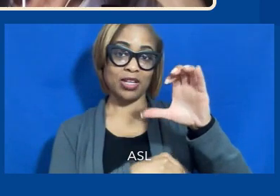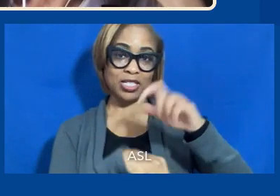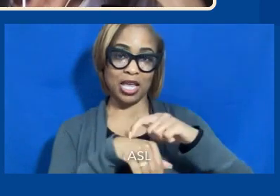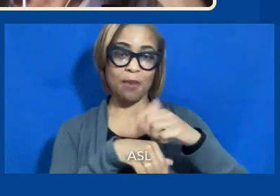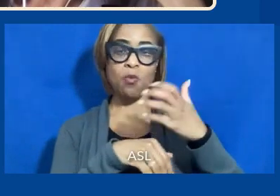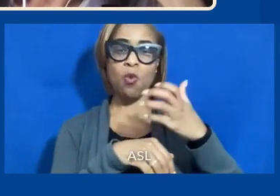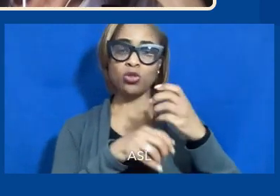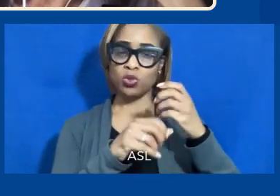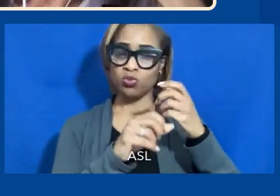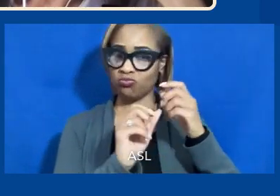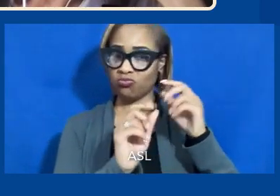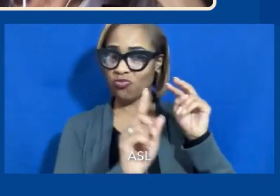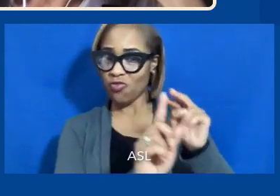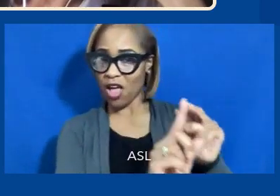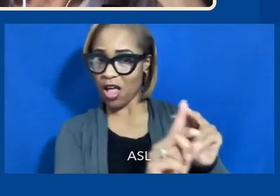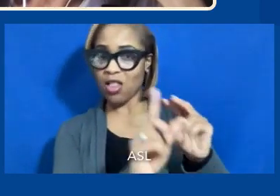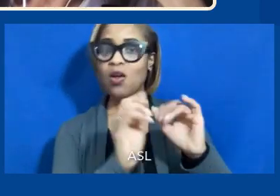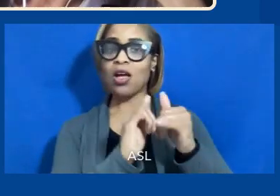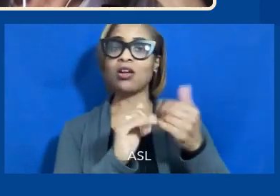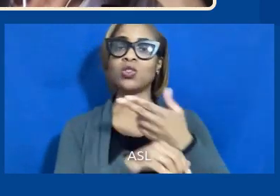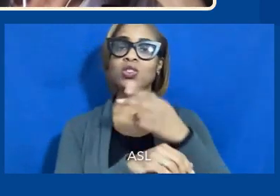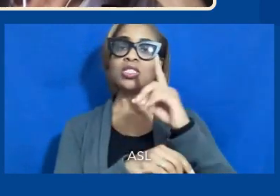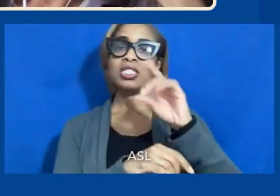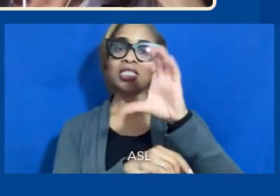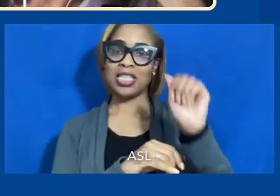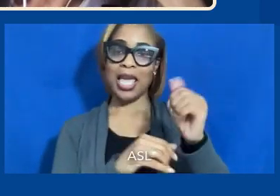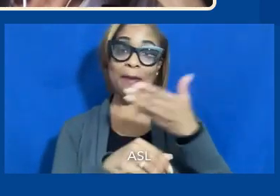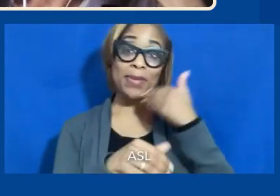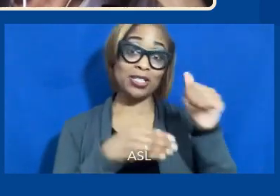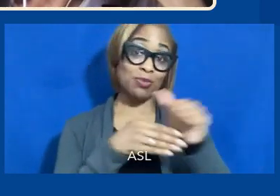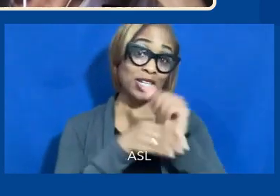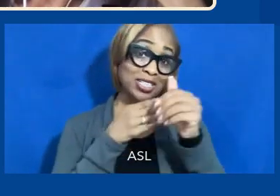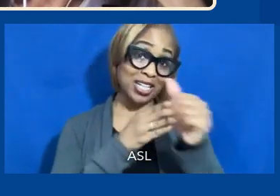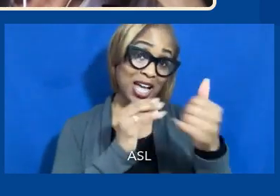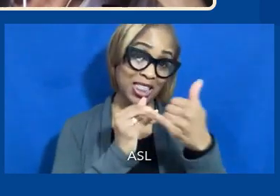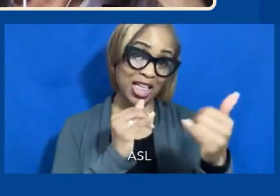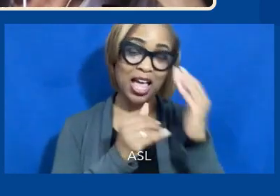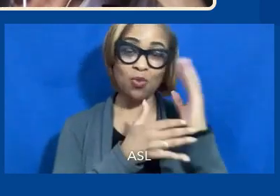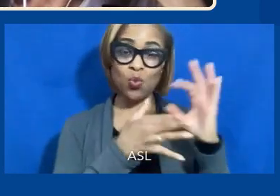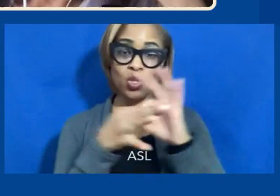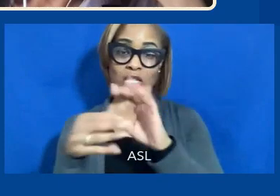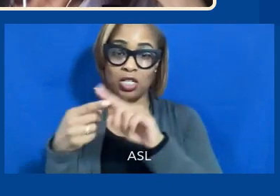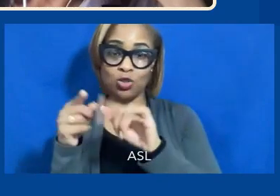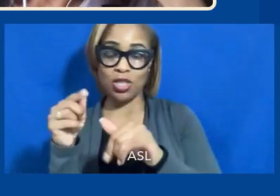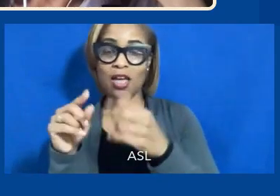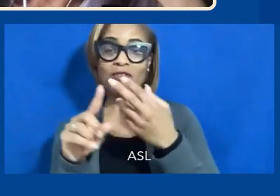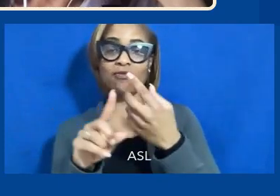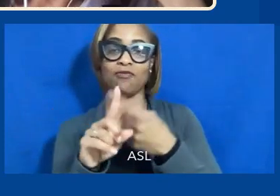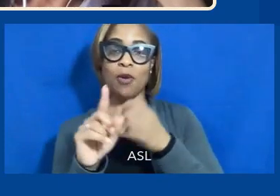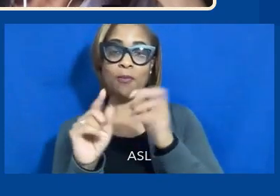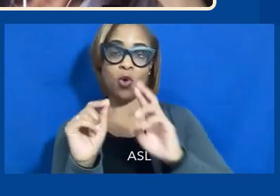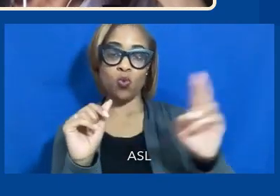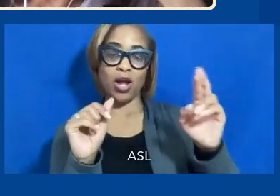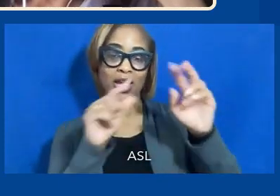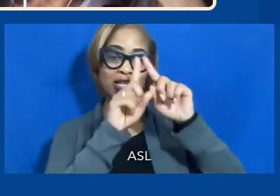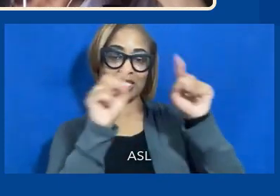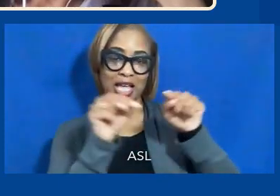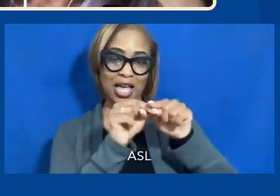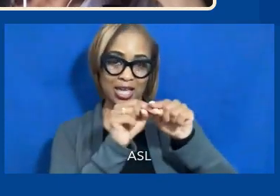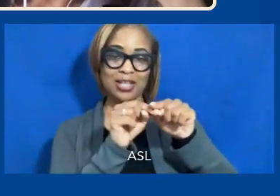follow along by reading the DCA's best practices guidelines, which will be linked to from the right side of your screen right